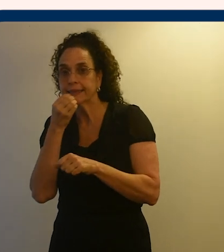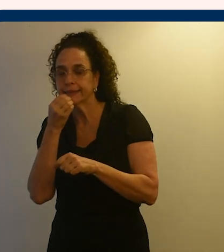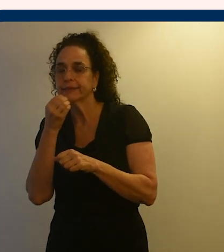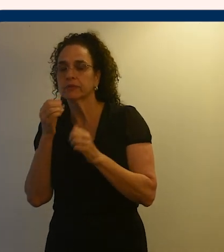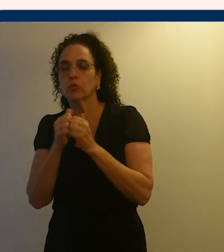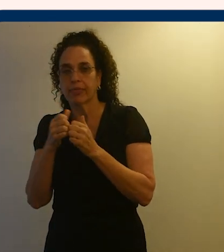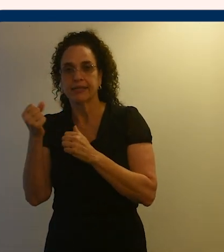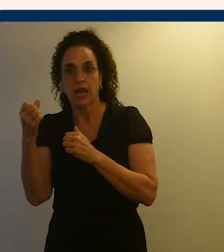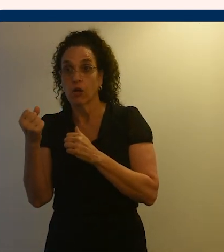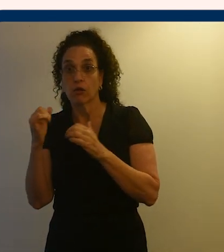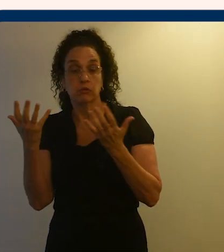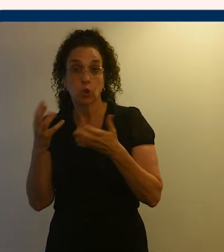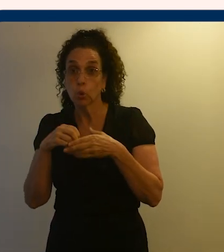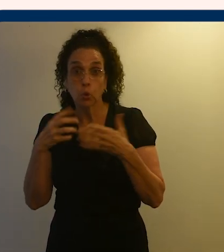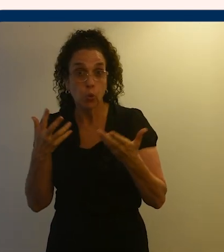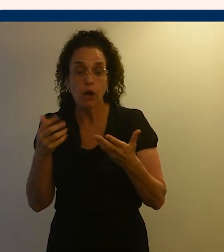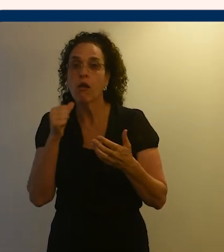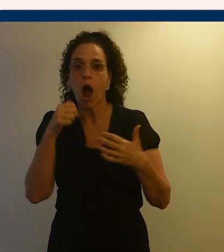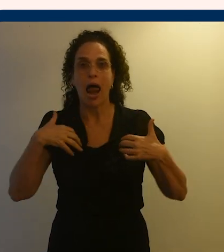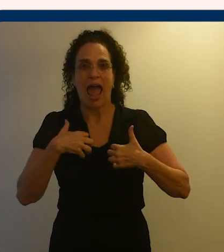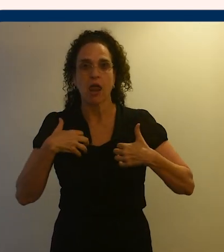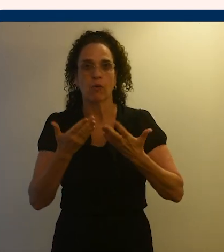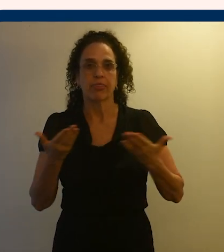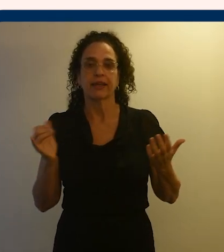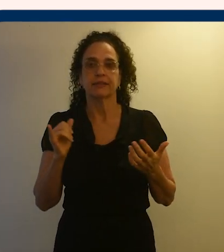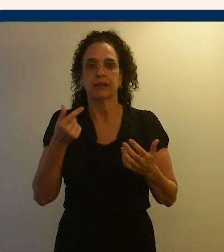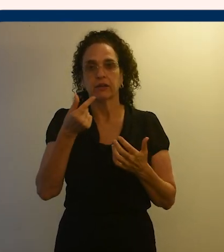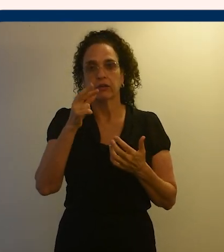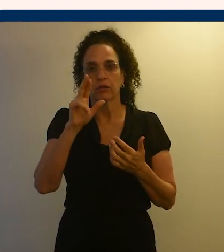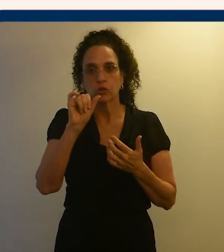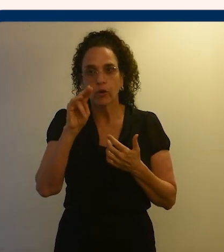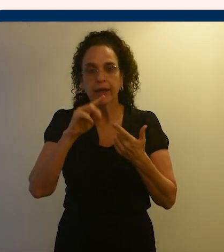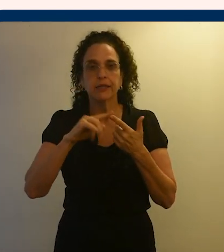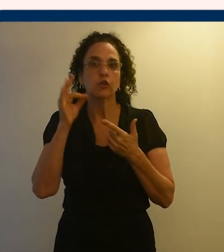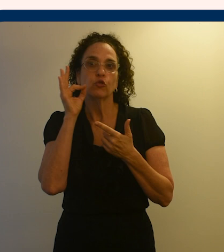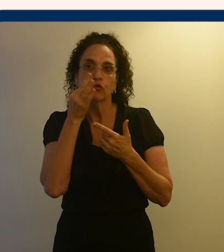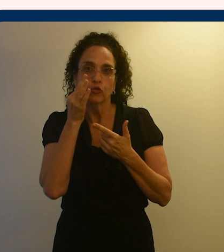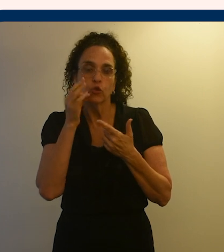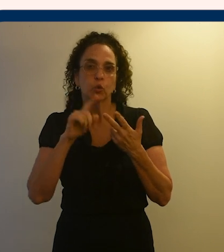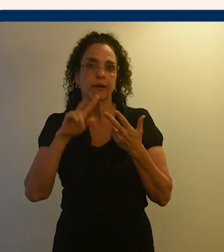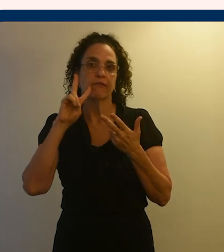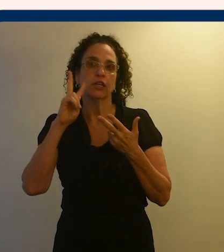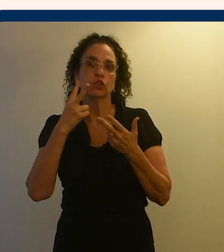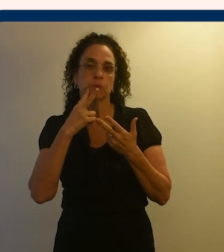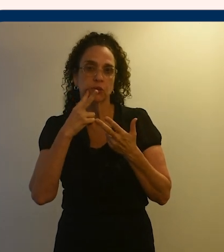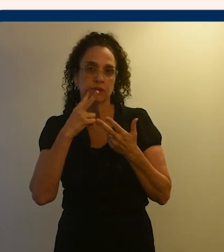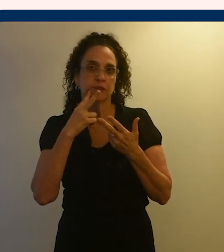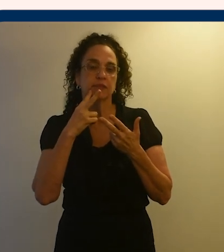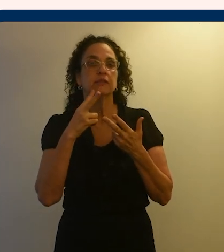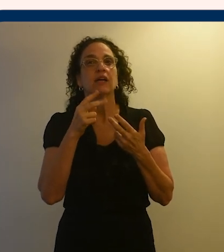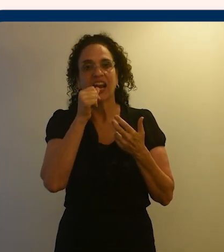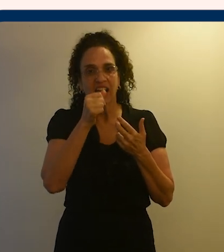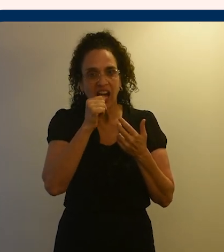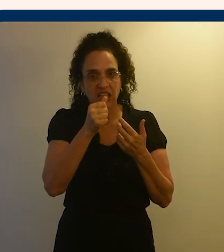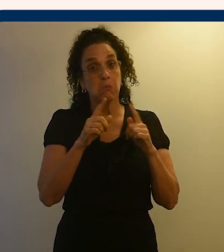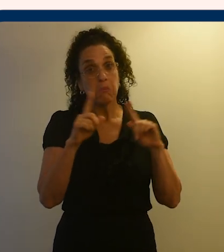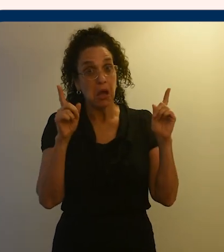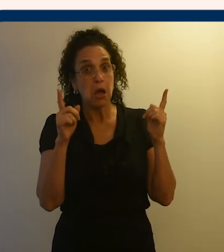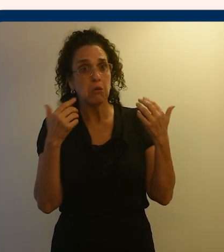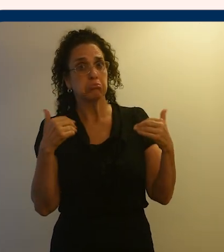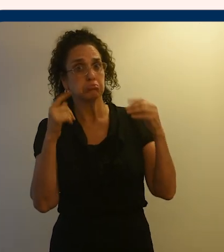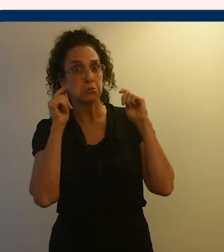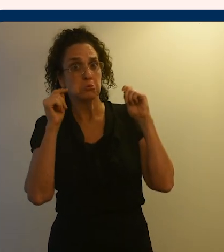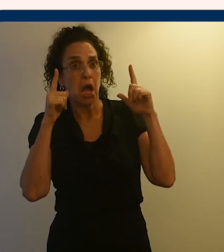This includes non-animal products like grains, fruits, vegetables, and nuts.